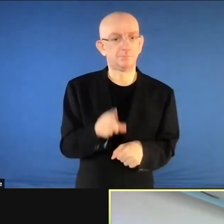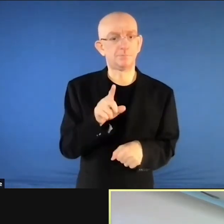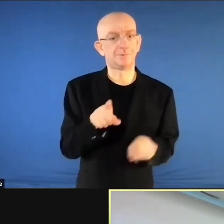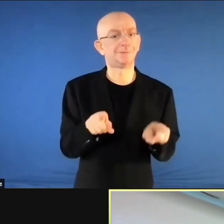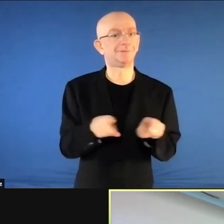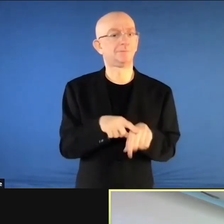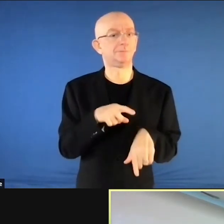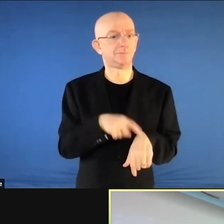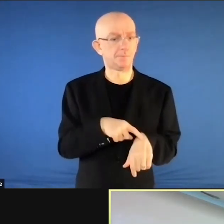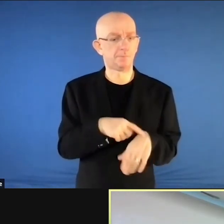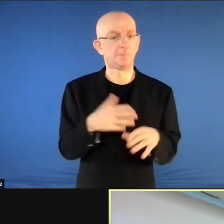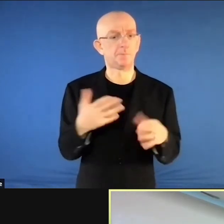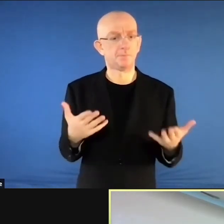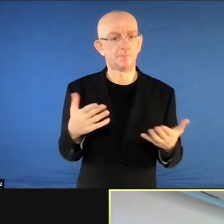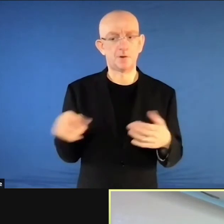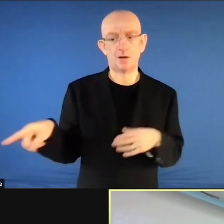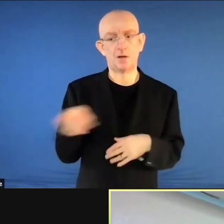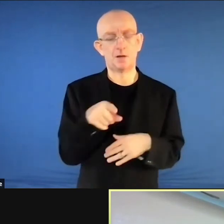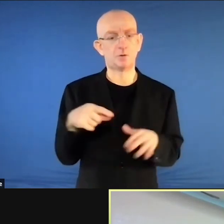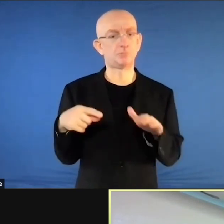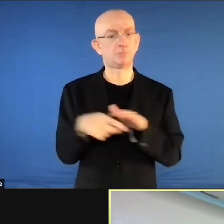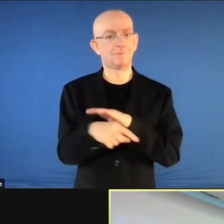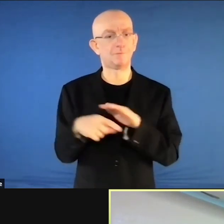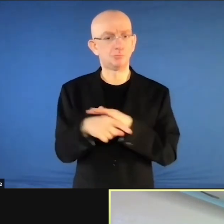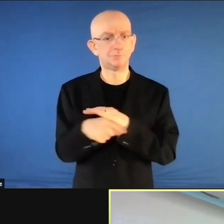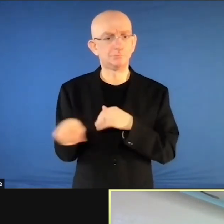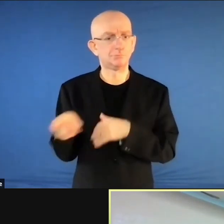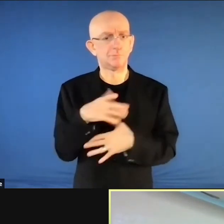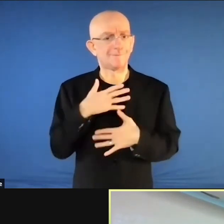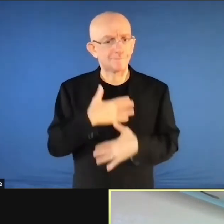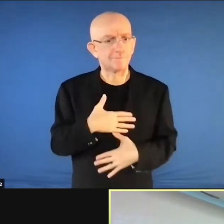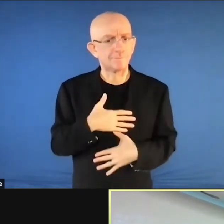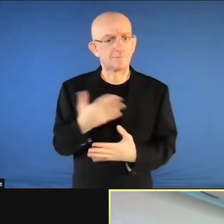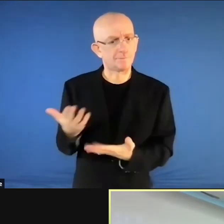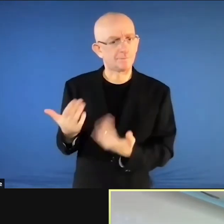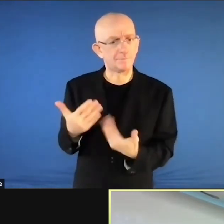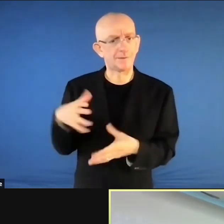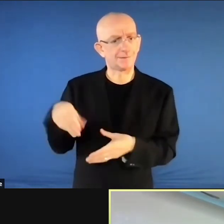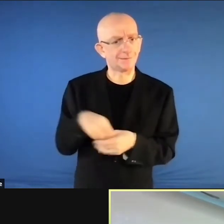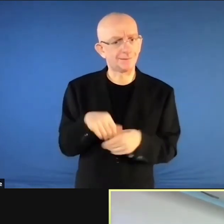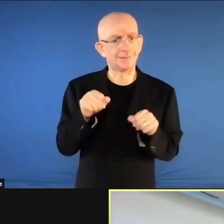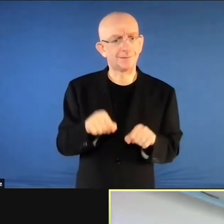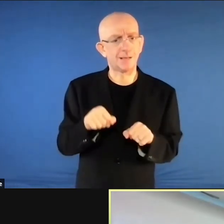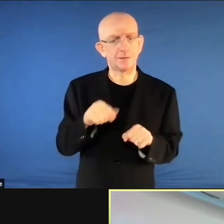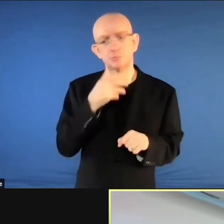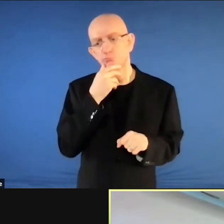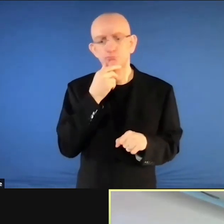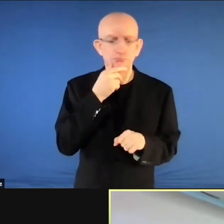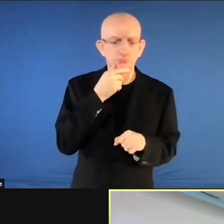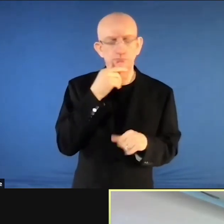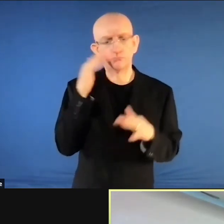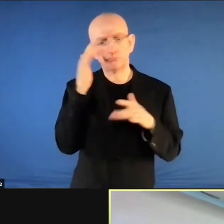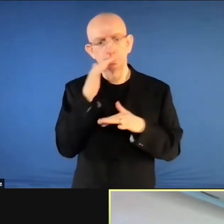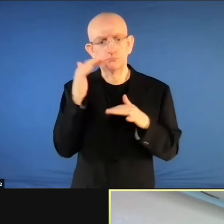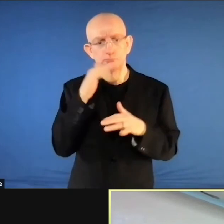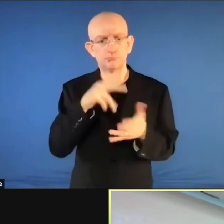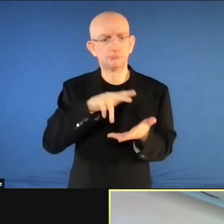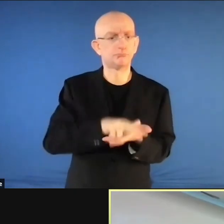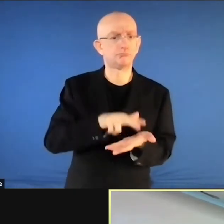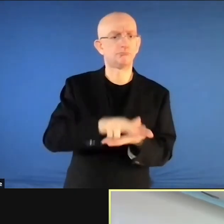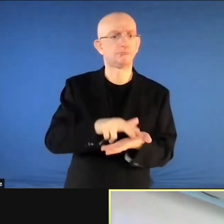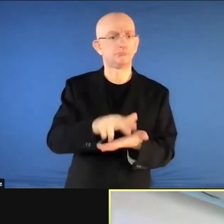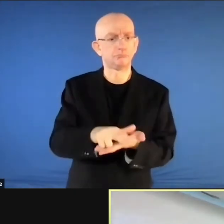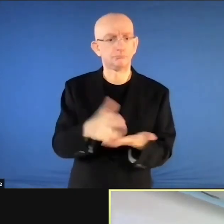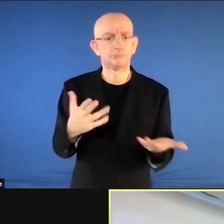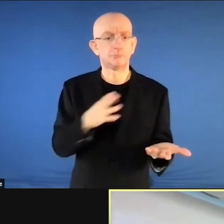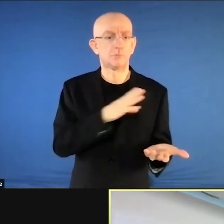the decision-making bodies, the boards, the committees, where people take the decisions, where